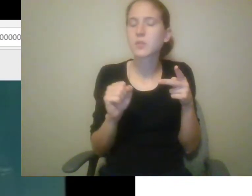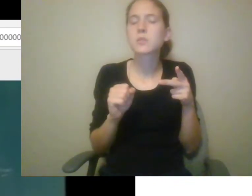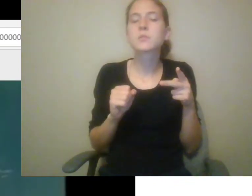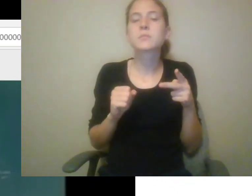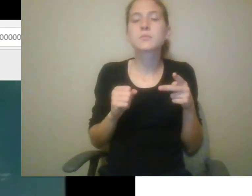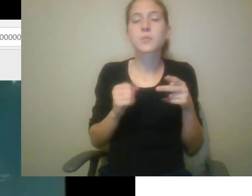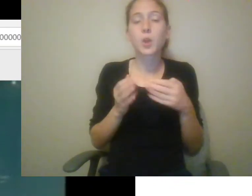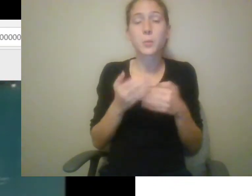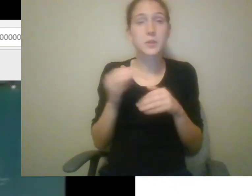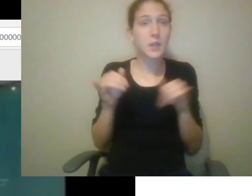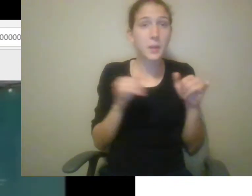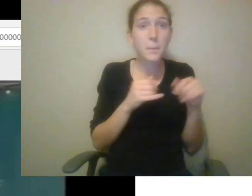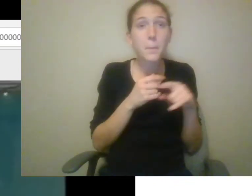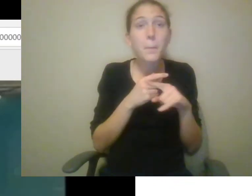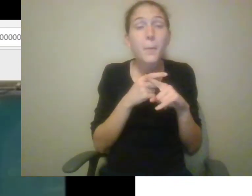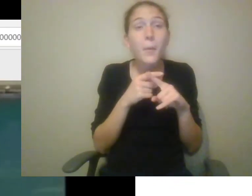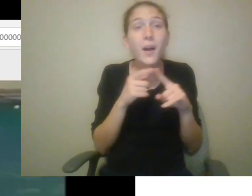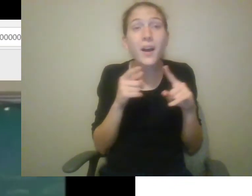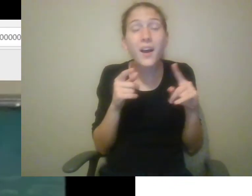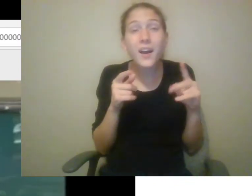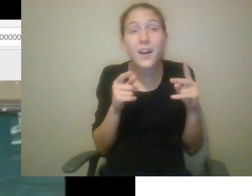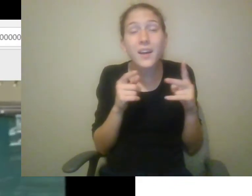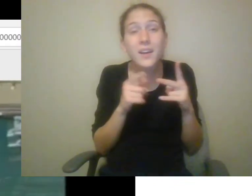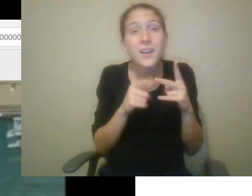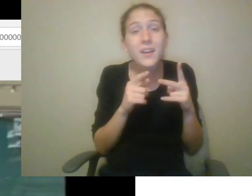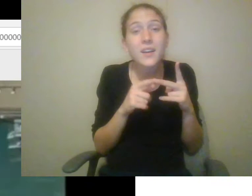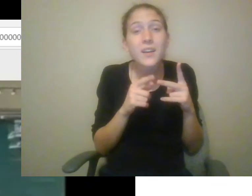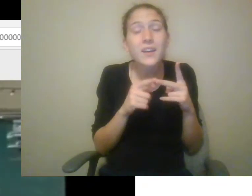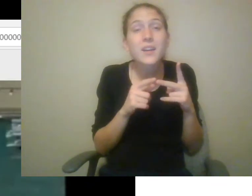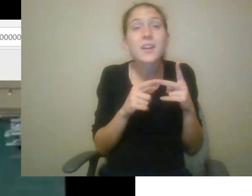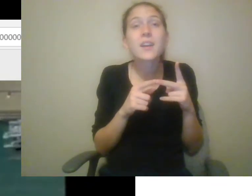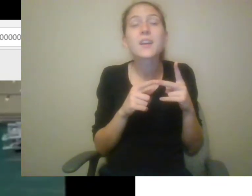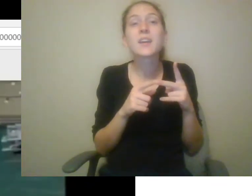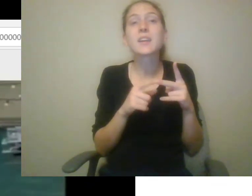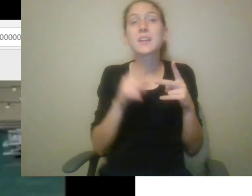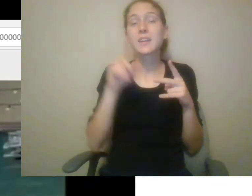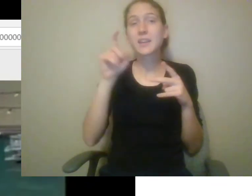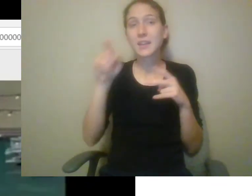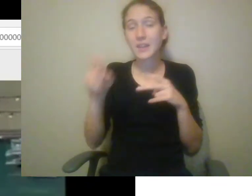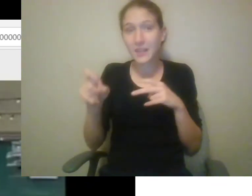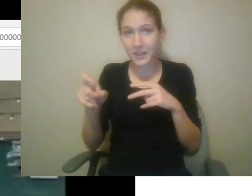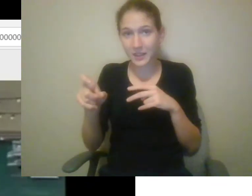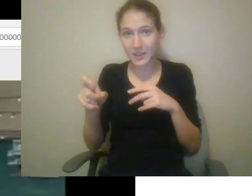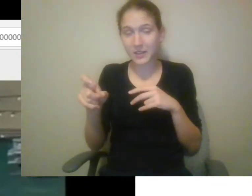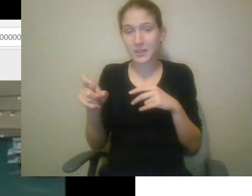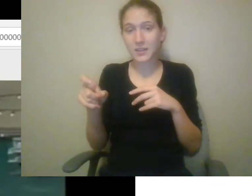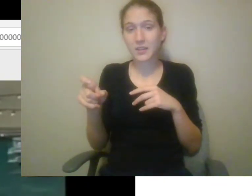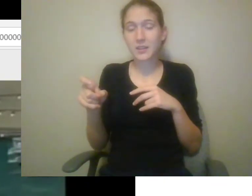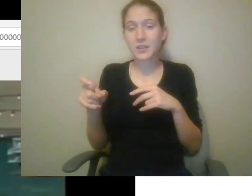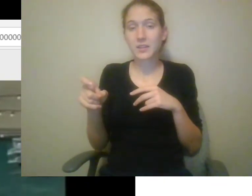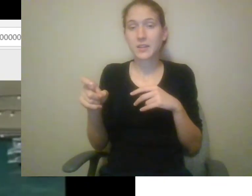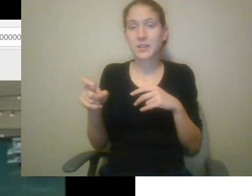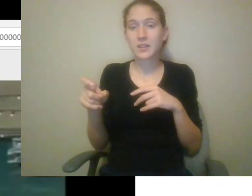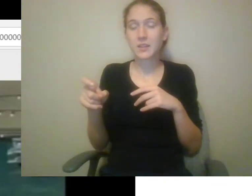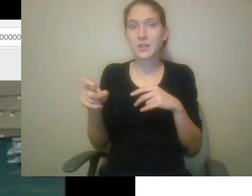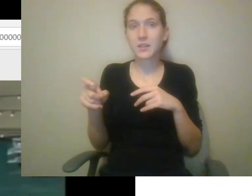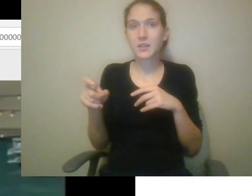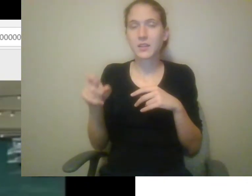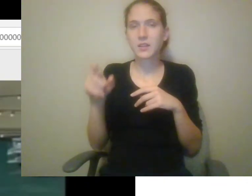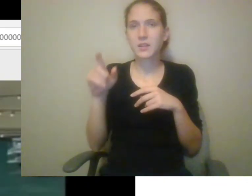only works with one thing, and you need one other thing. Osmosis. Let's put the definition over on this side.